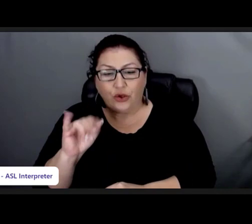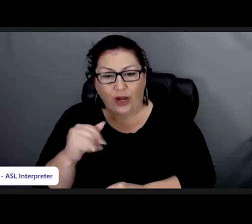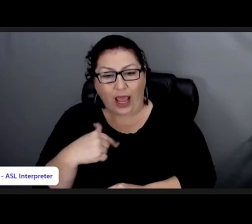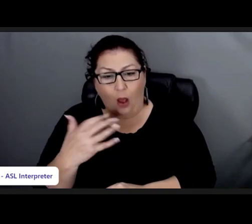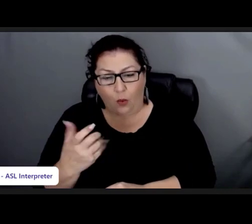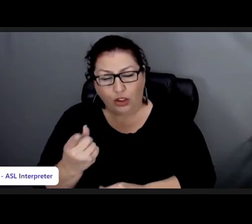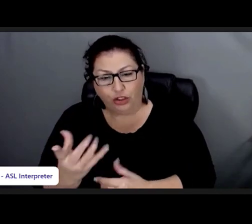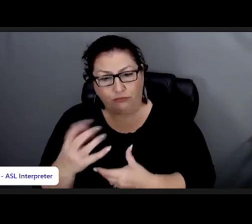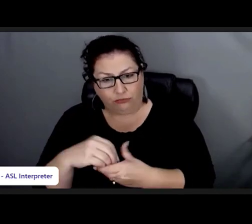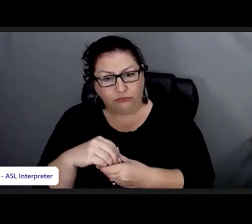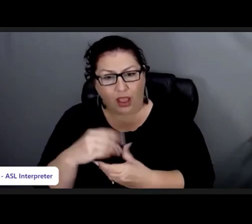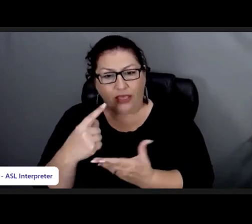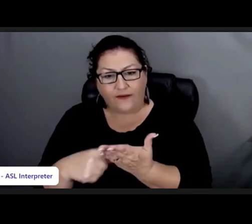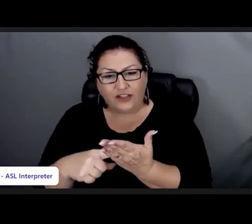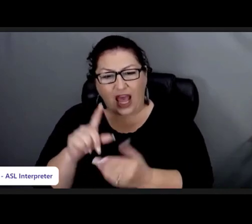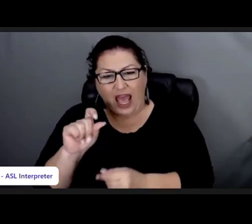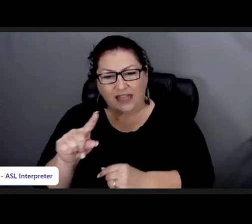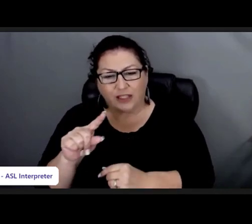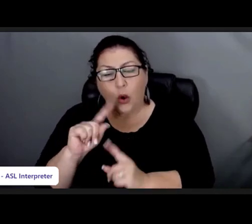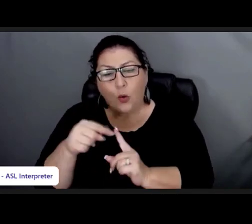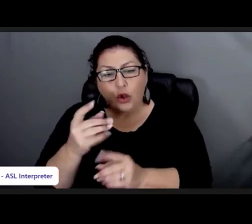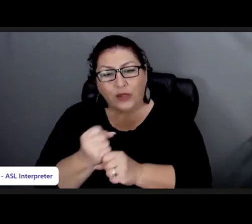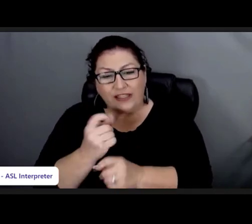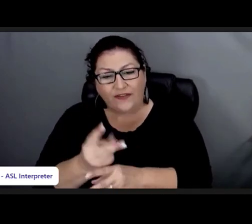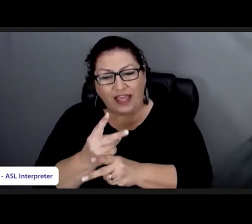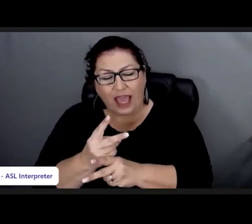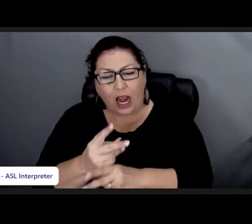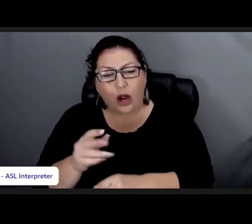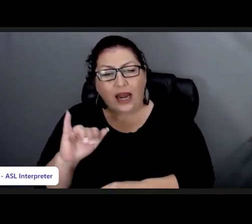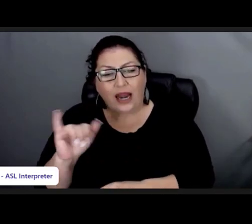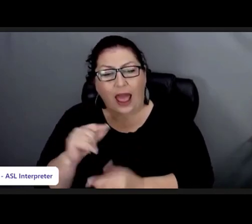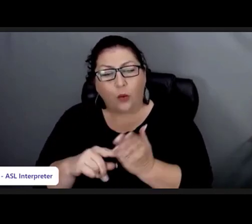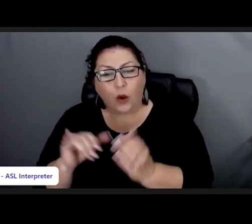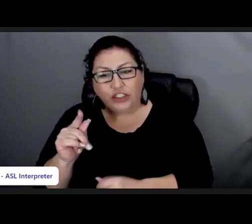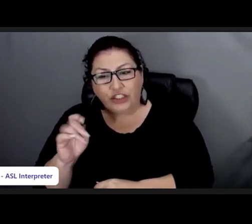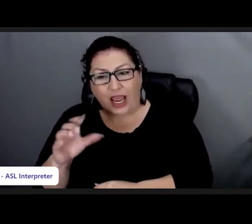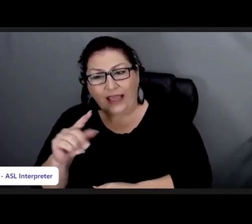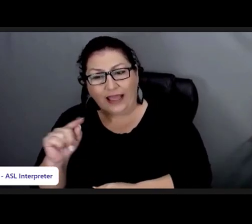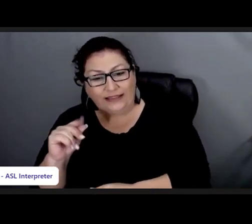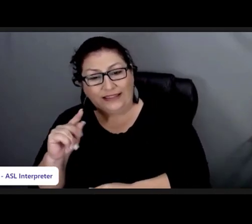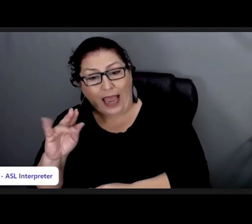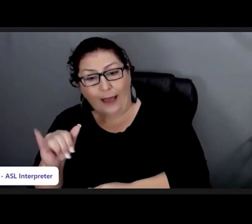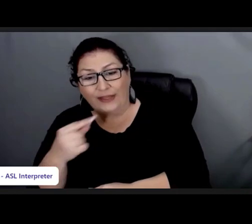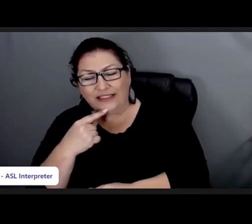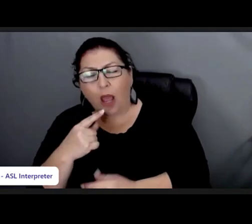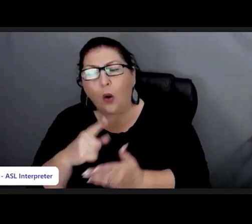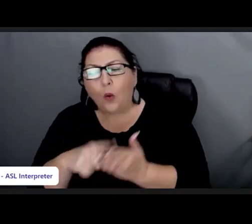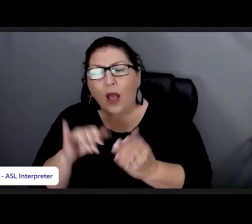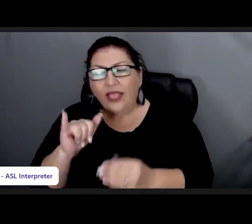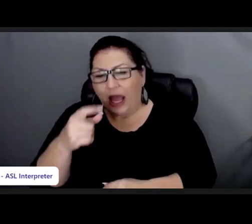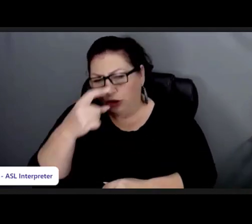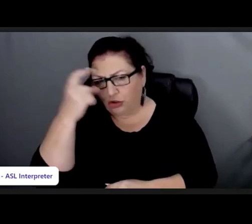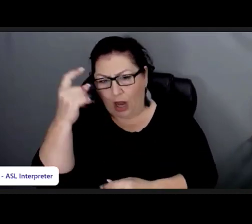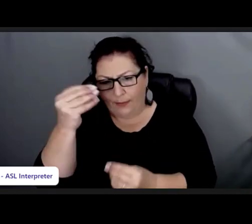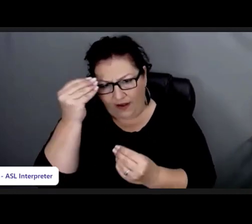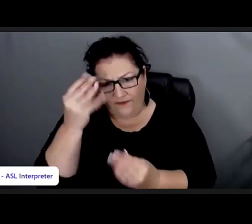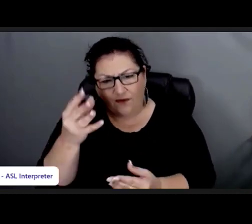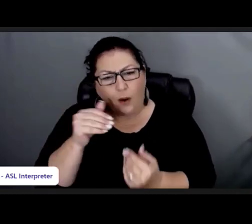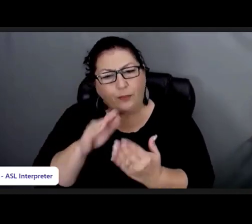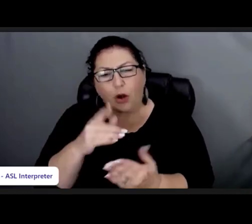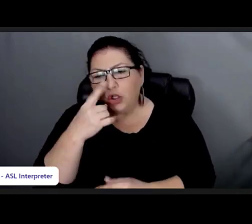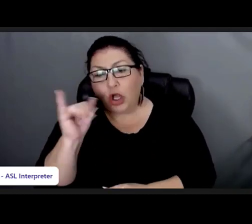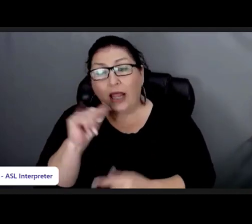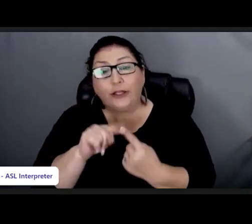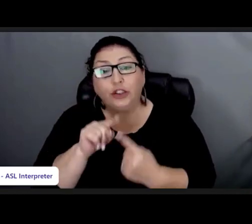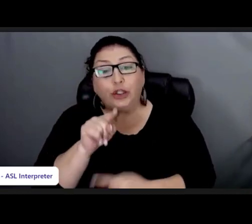to ask about when you're receiving care and thinking to what Jake has said and what Tammy has said, what would that trauma-informed approach, what would it look like to